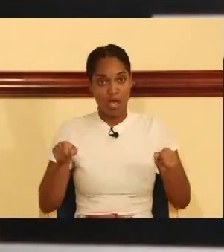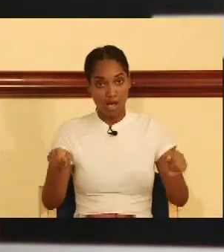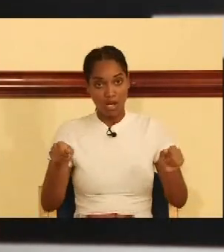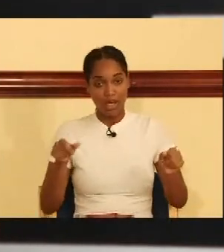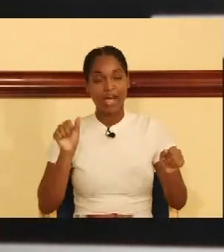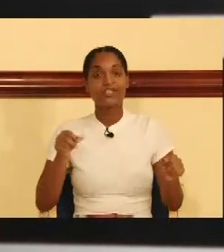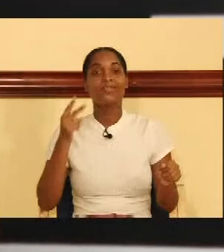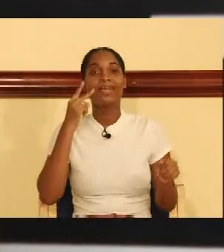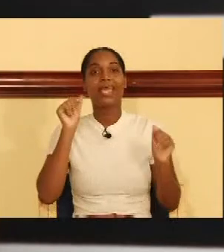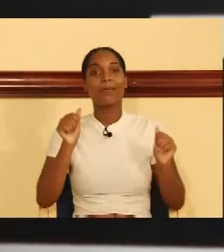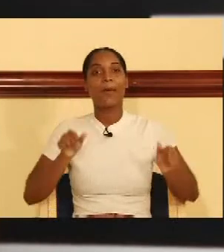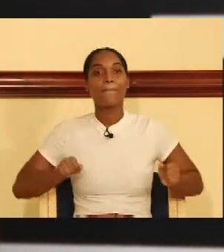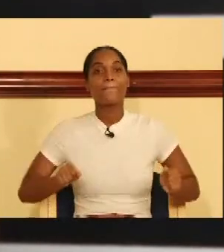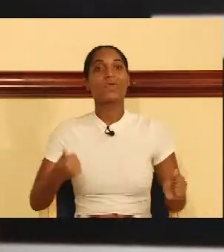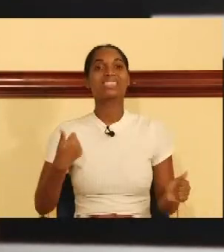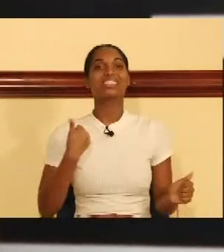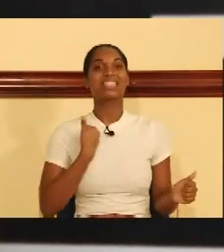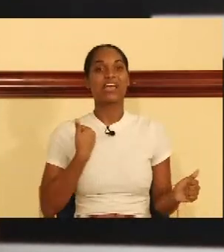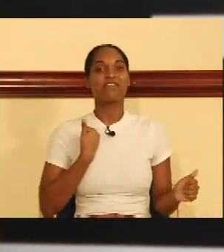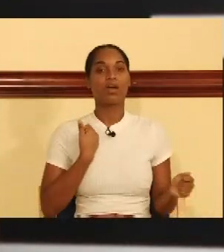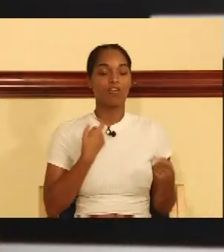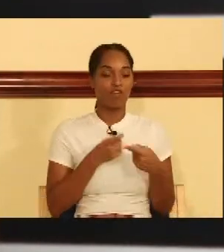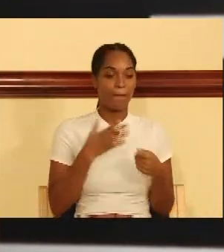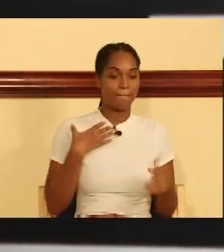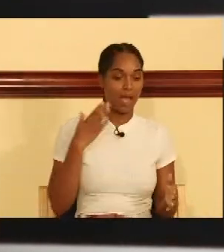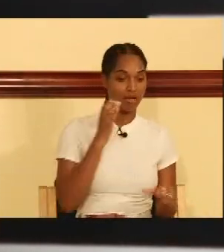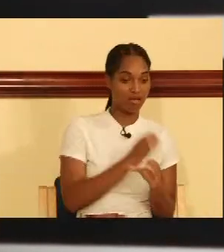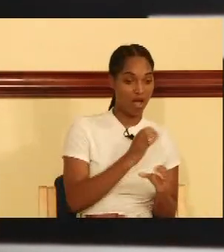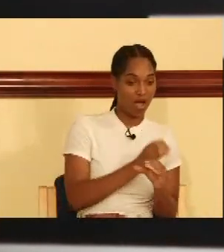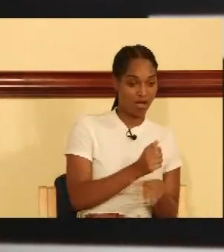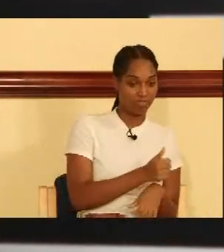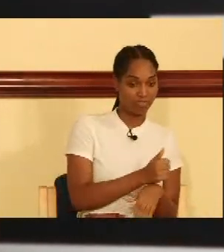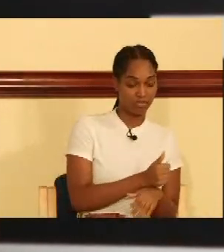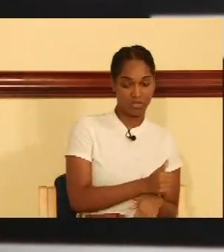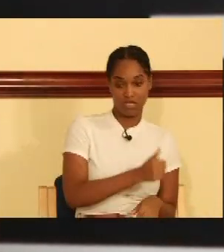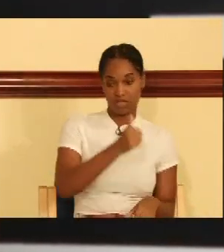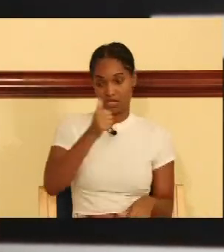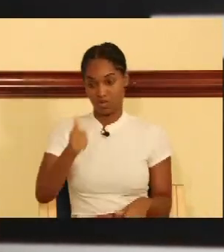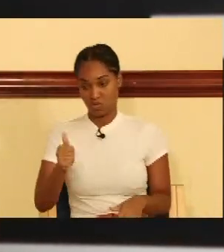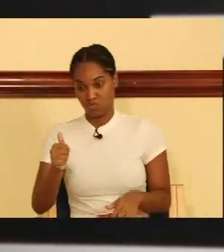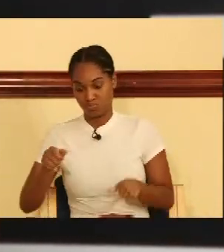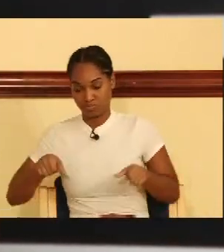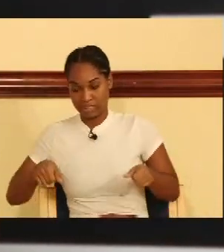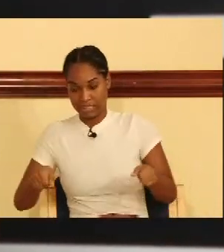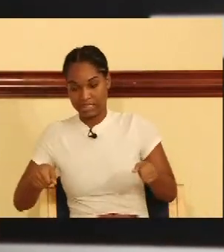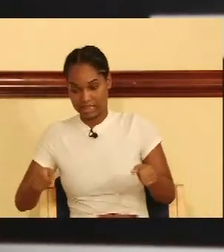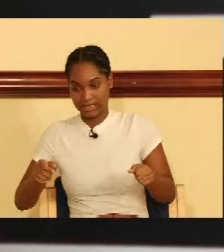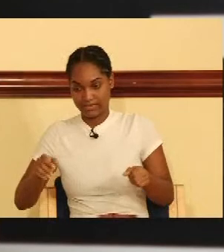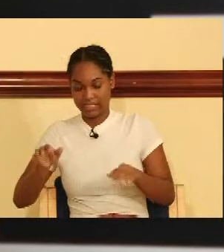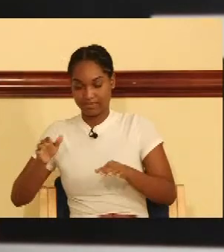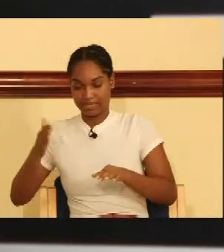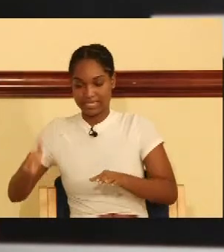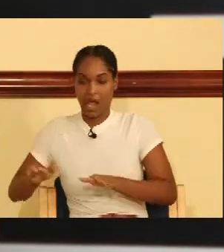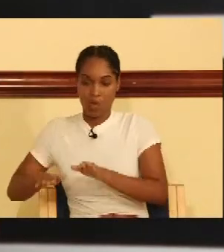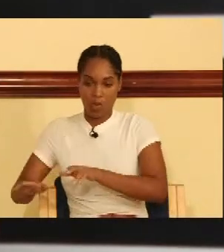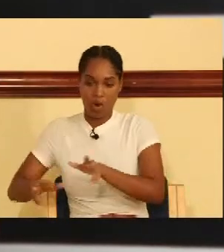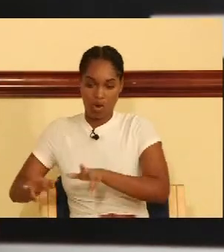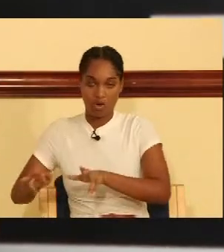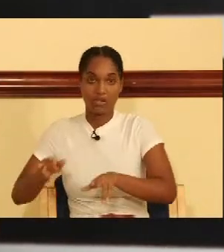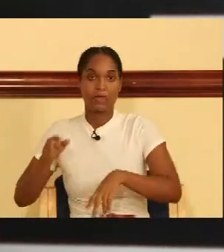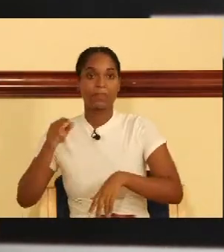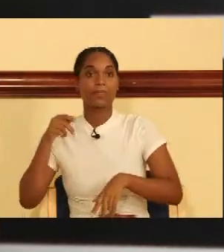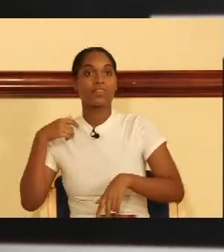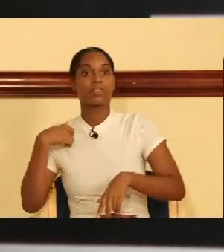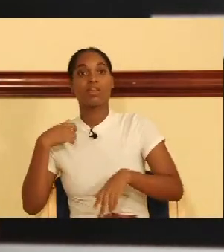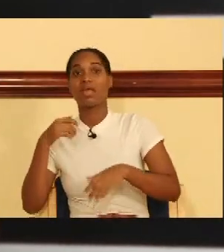able to move myself from my vehicle onto the sidewalk, if I choose to be independent, into